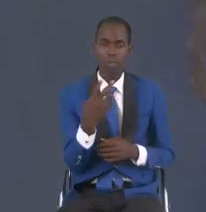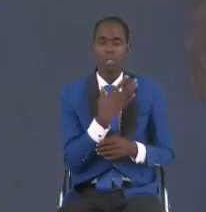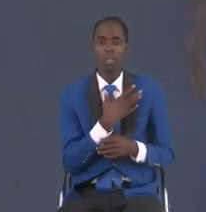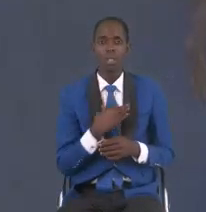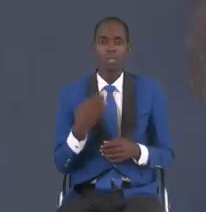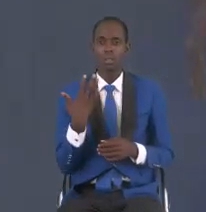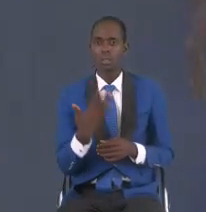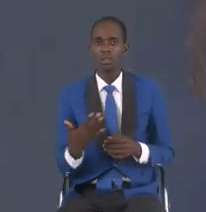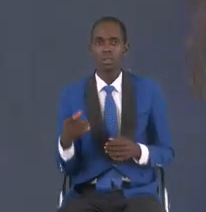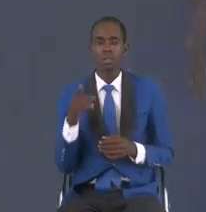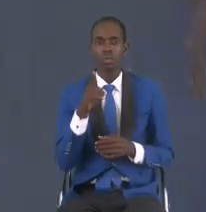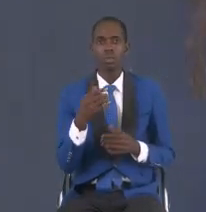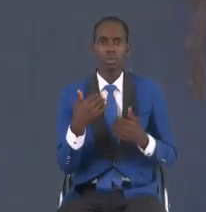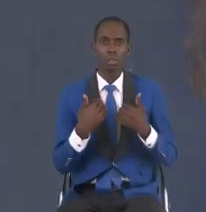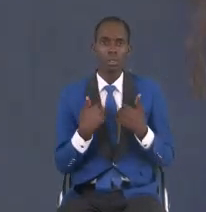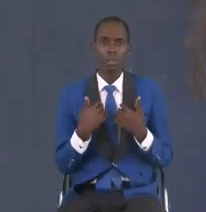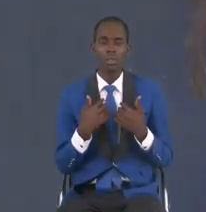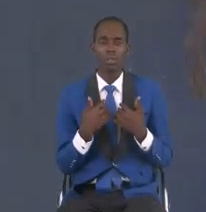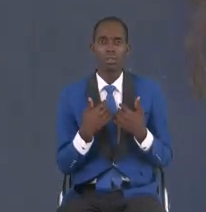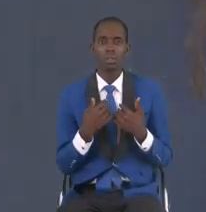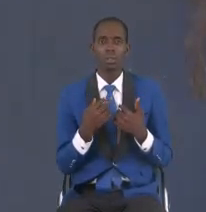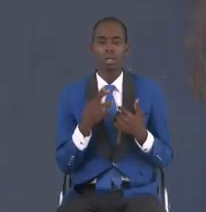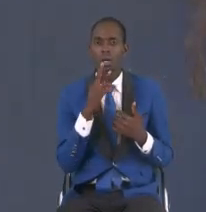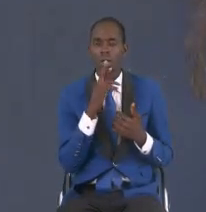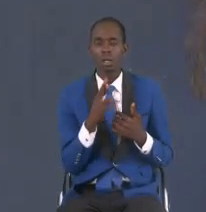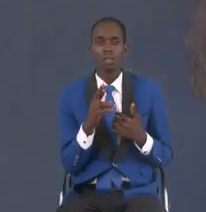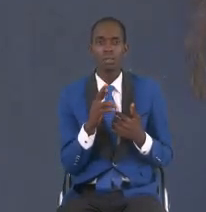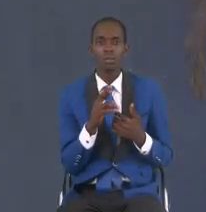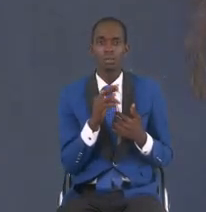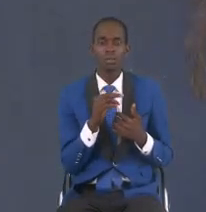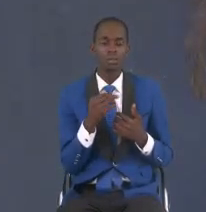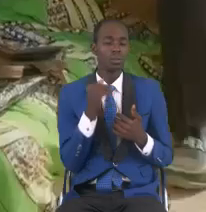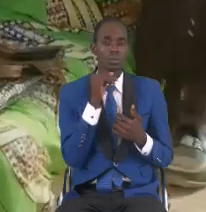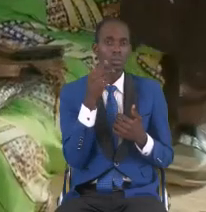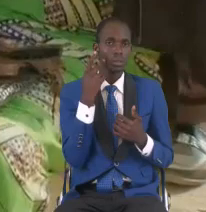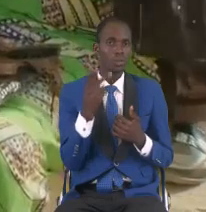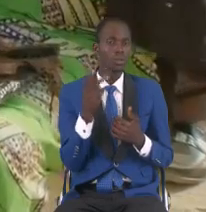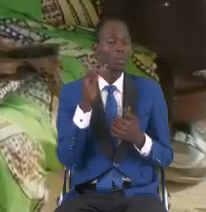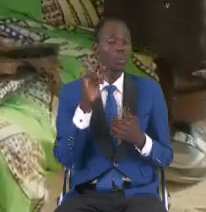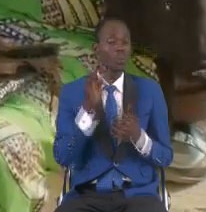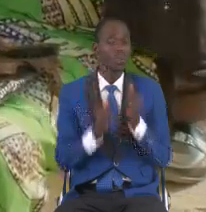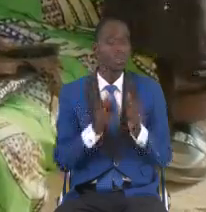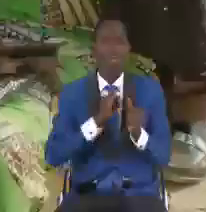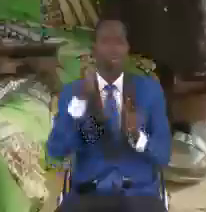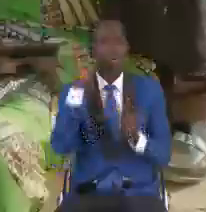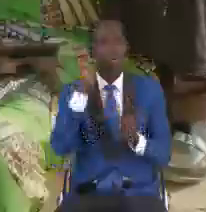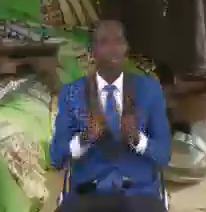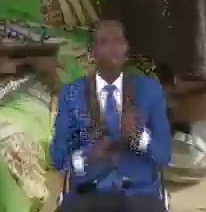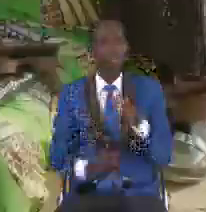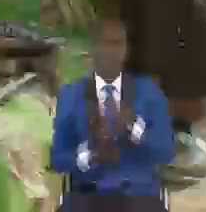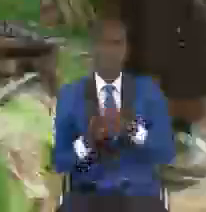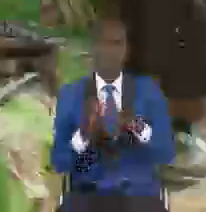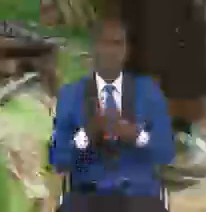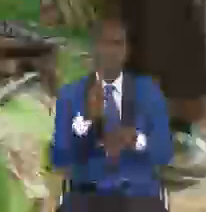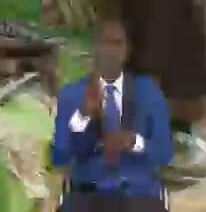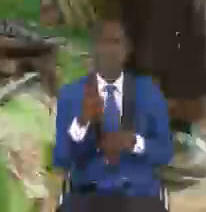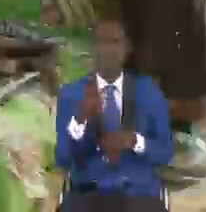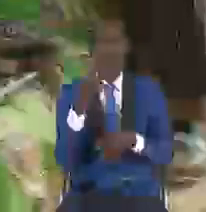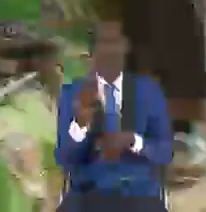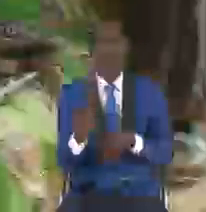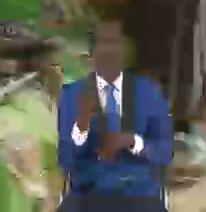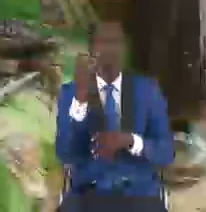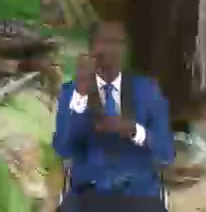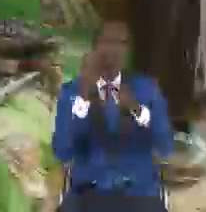things which I will appear unto thee. And then the prophecy from God. The prophecy